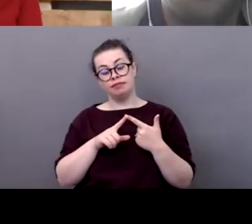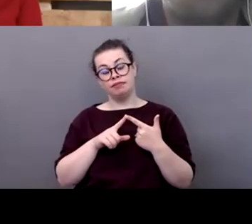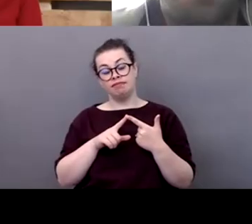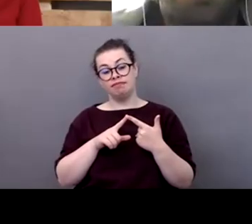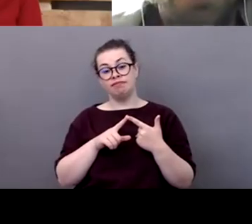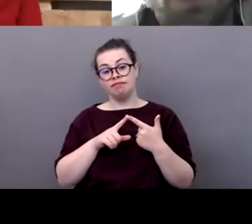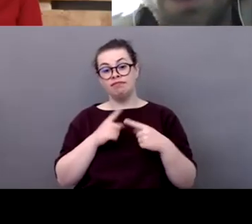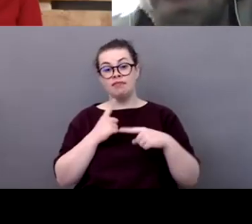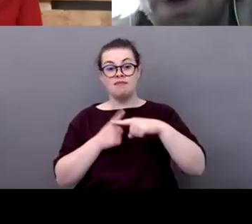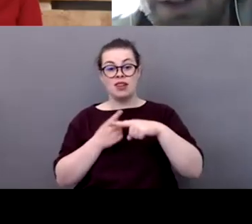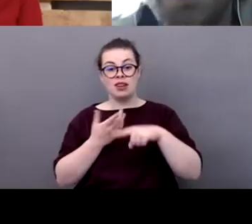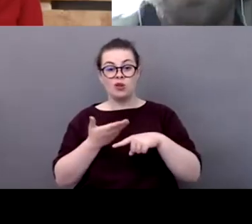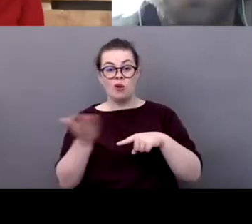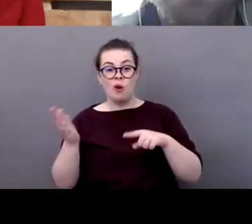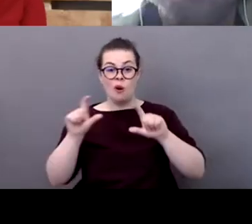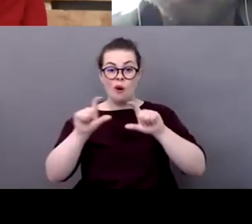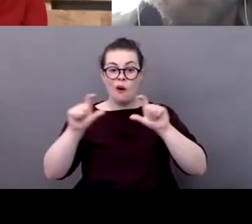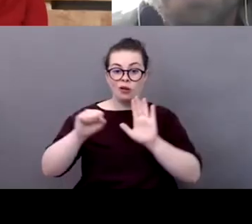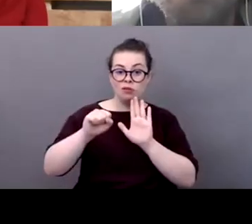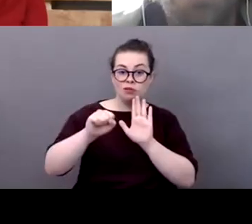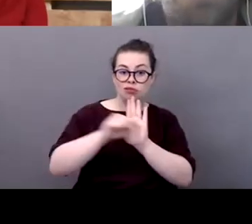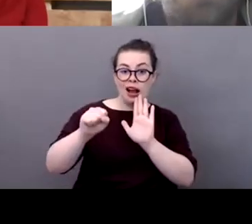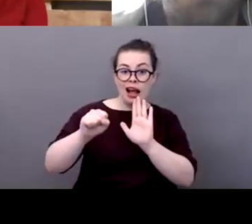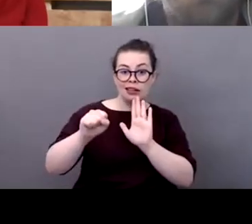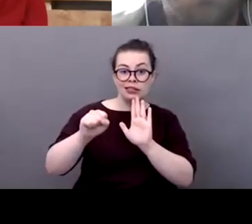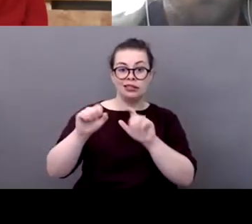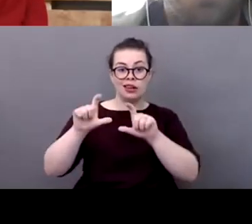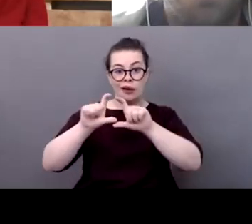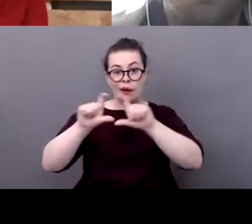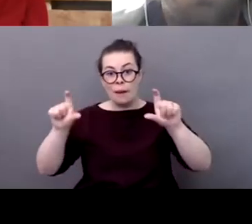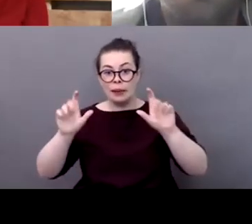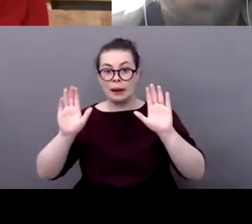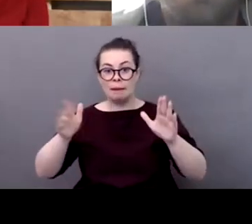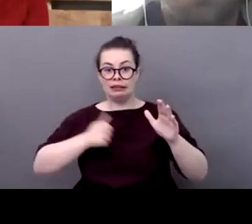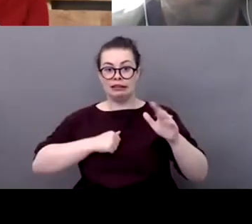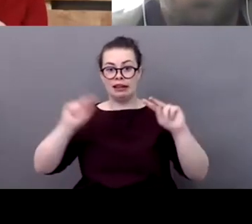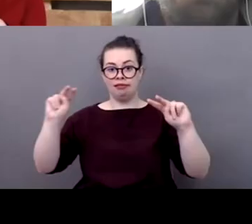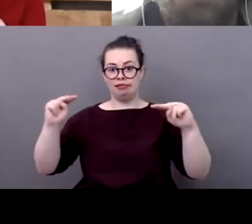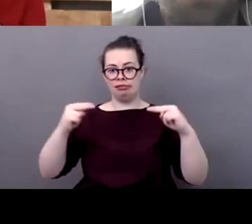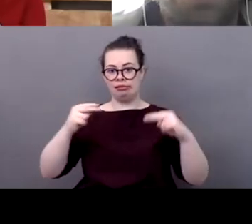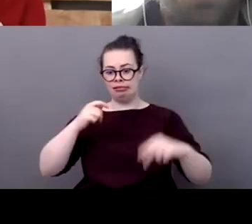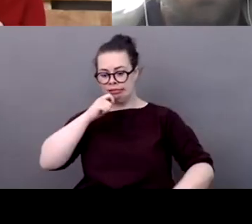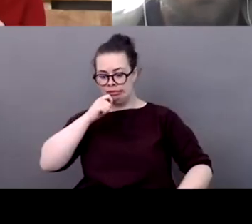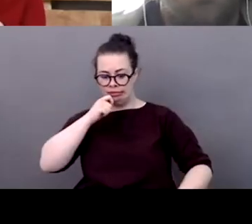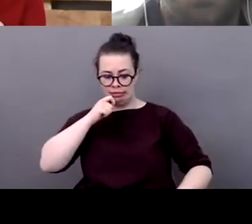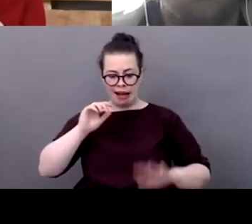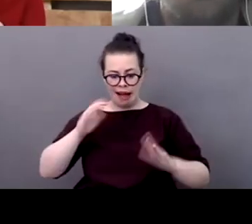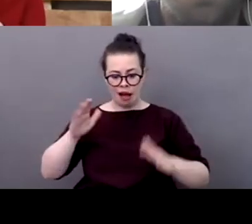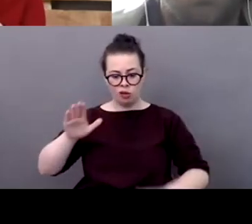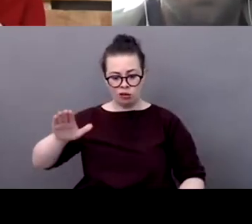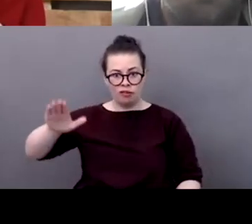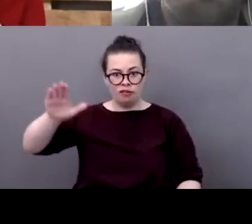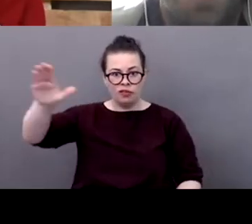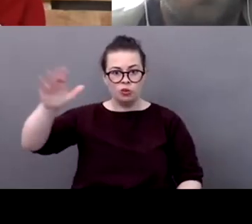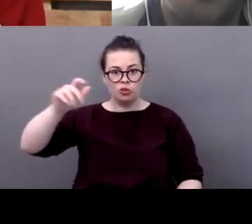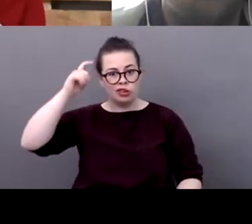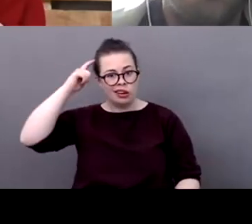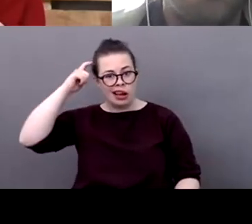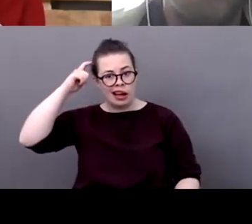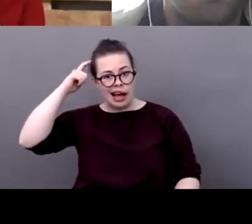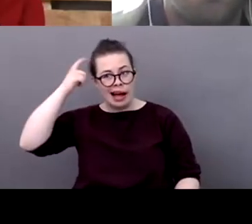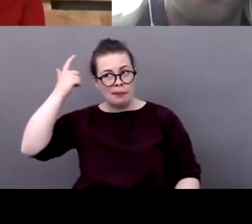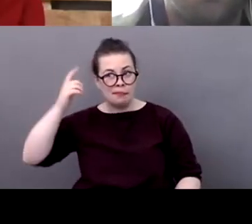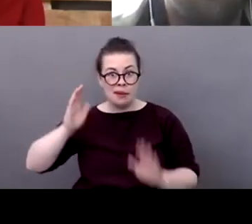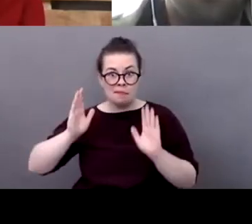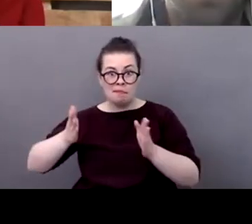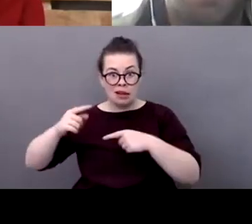have themselves at one point is there is only one viable model. It's a sustainable one, and it might